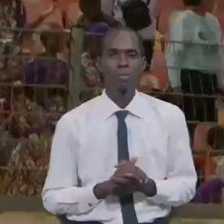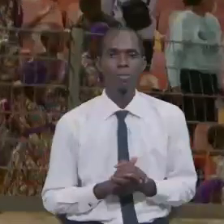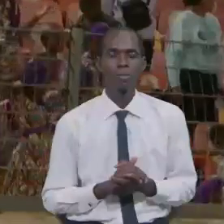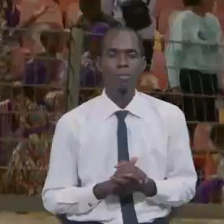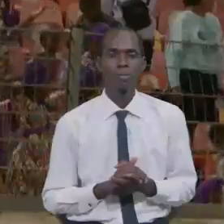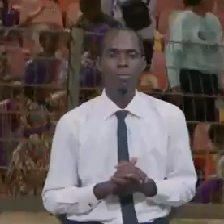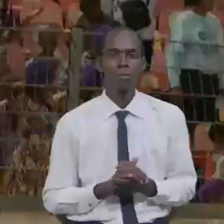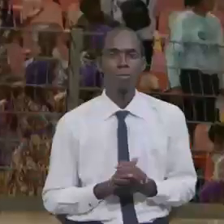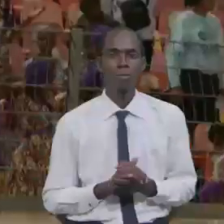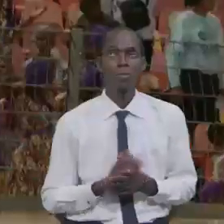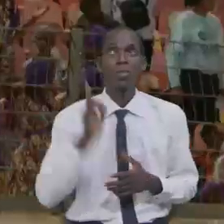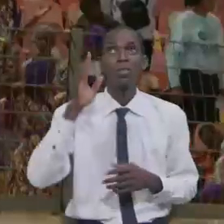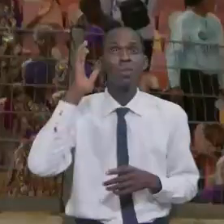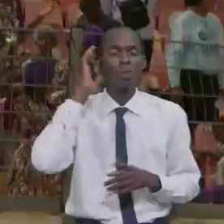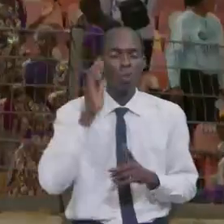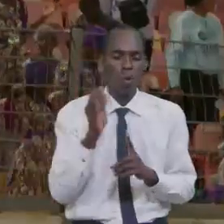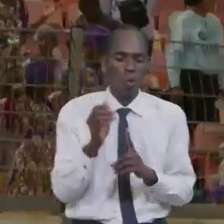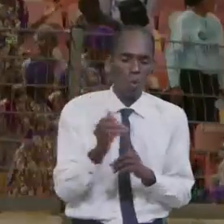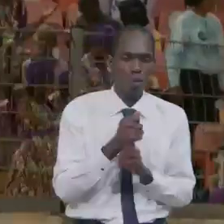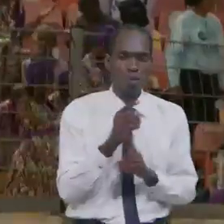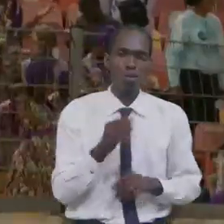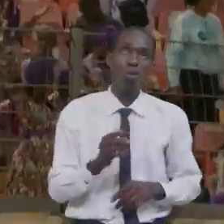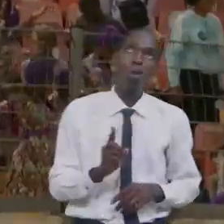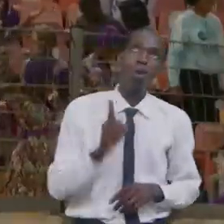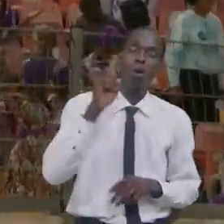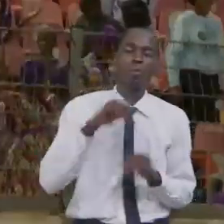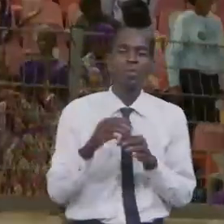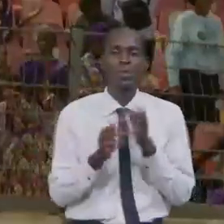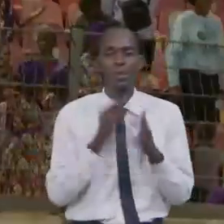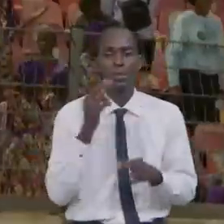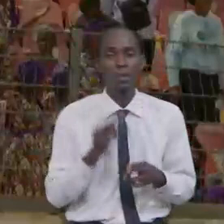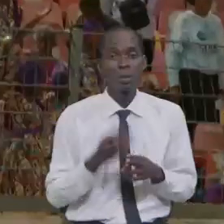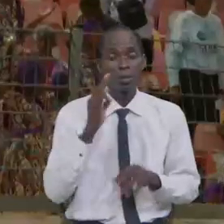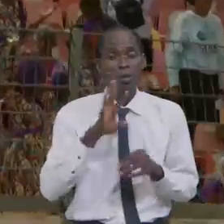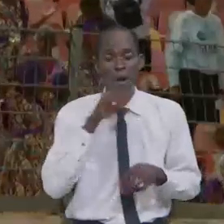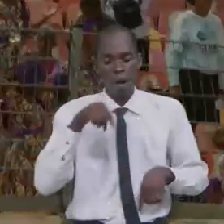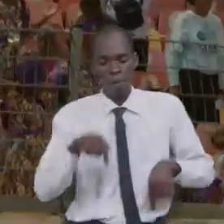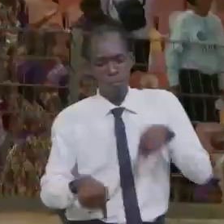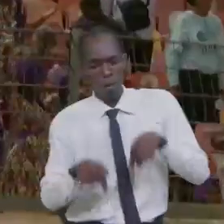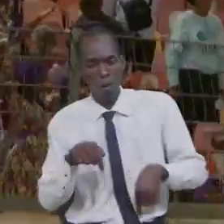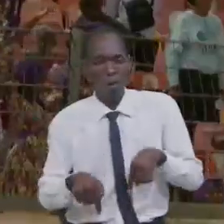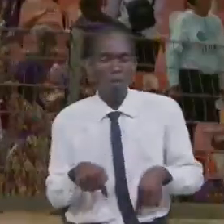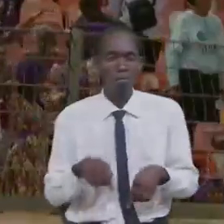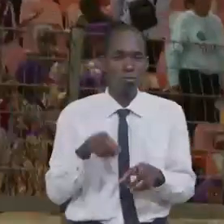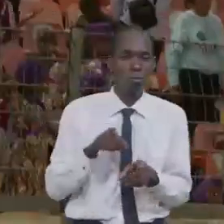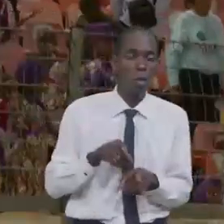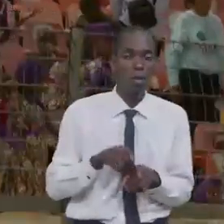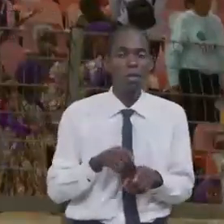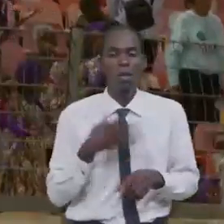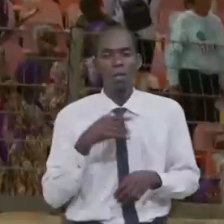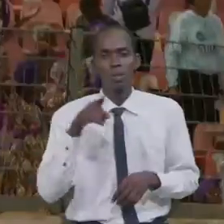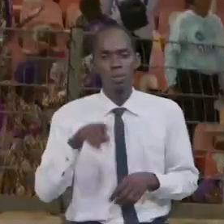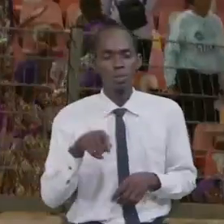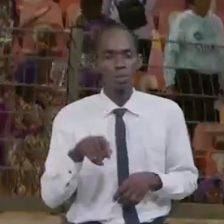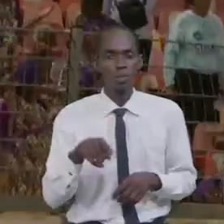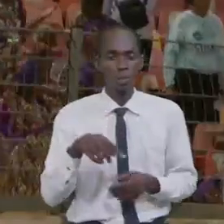They will hold you up. If you are lame, if you are paralyzed, and you stand, don't think